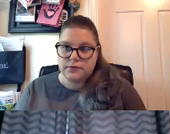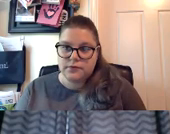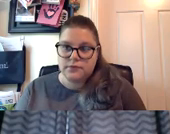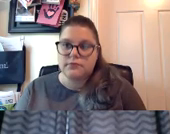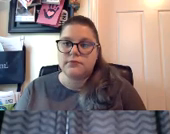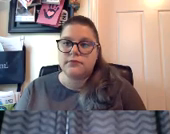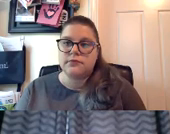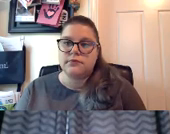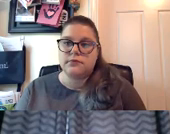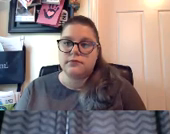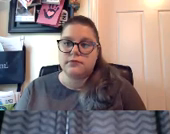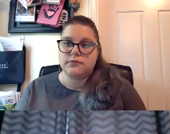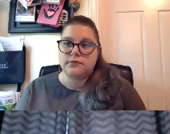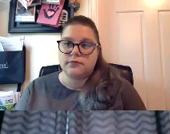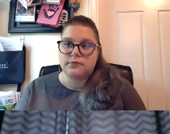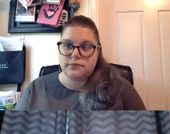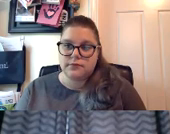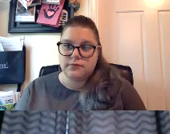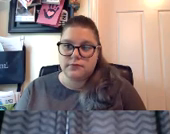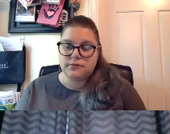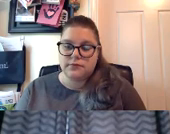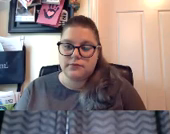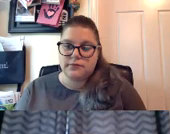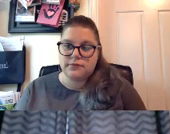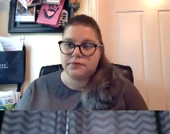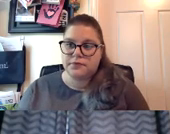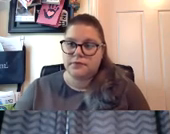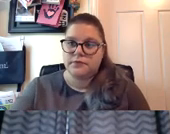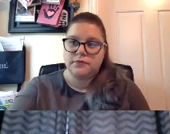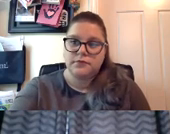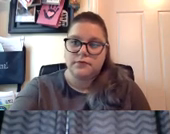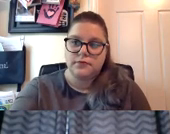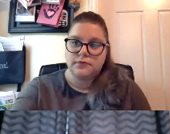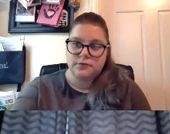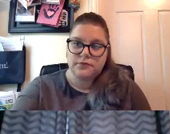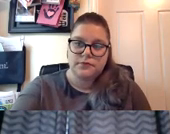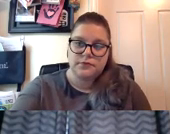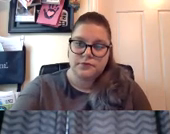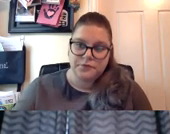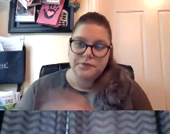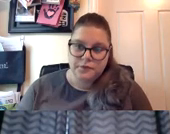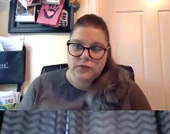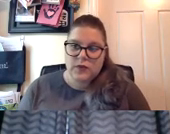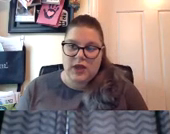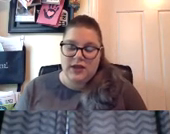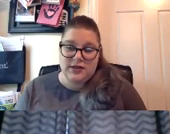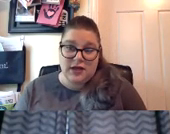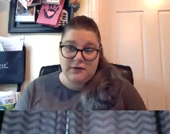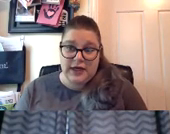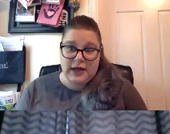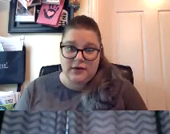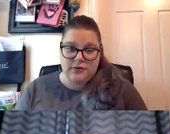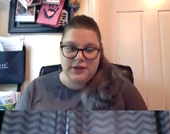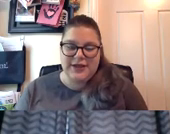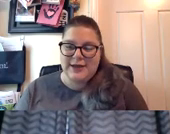understand it, but they're not always able to identify ones that they then want to give to students. And that's tough